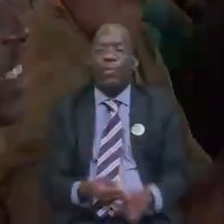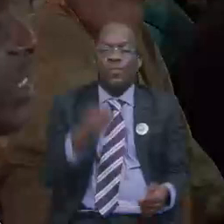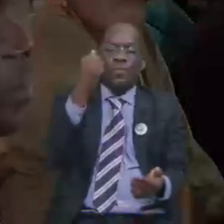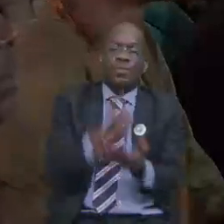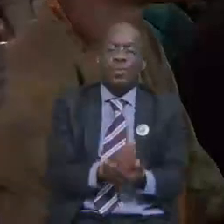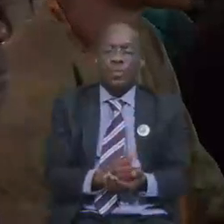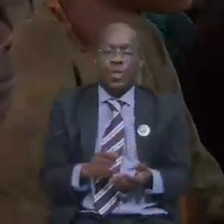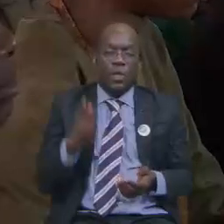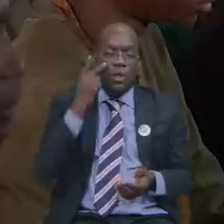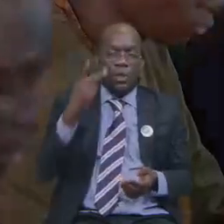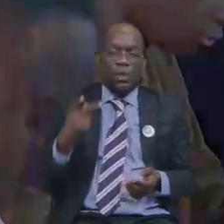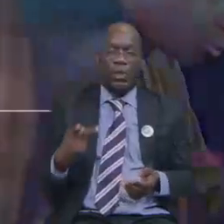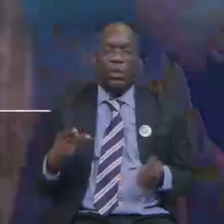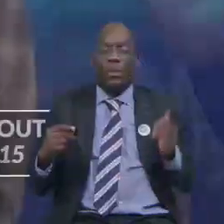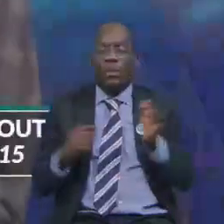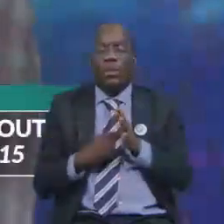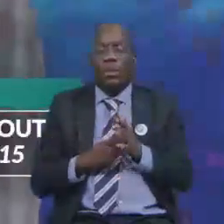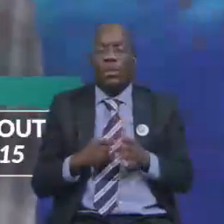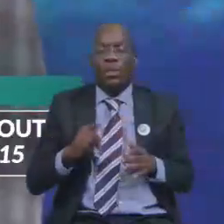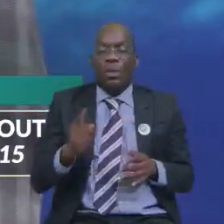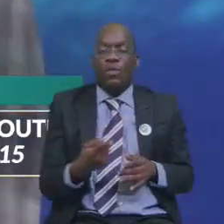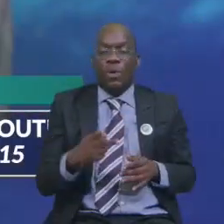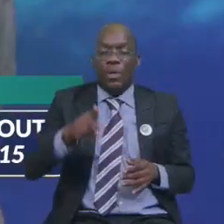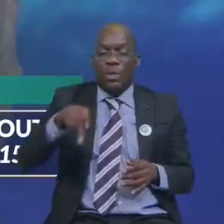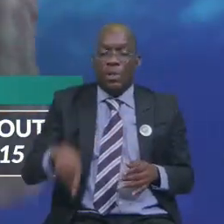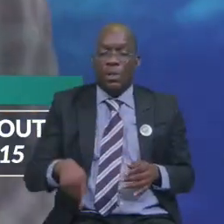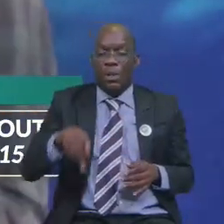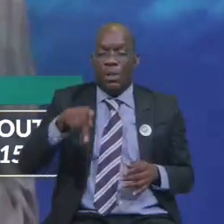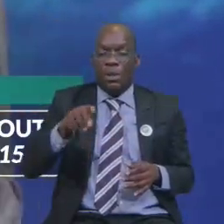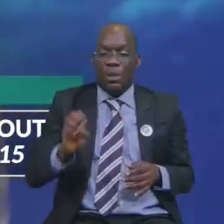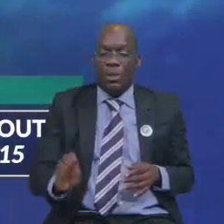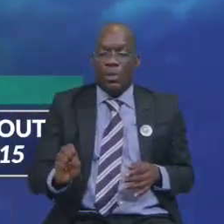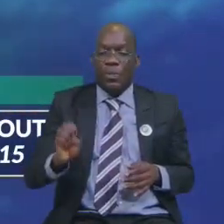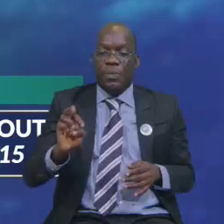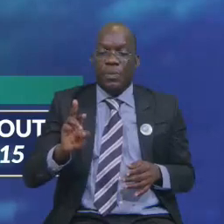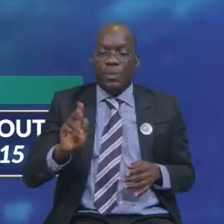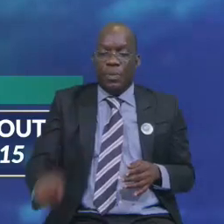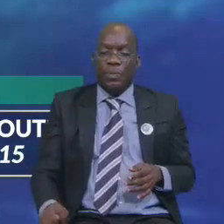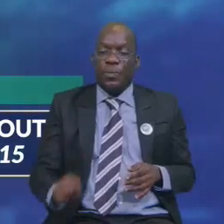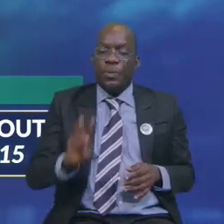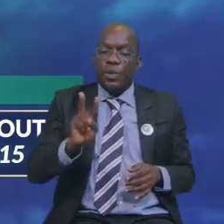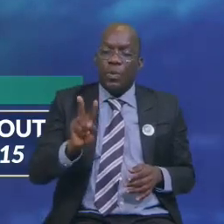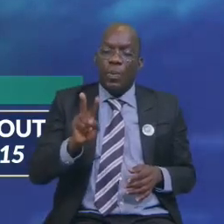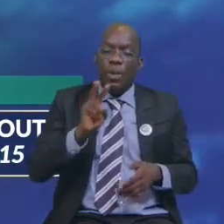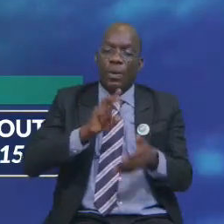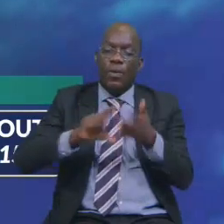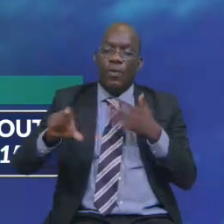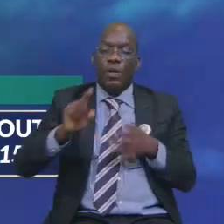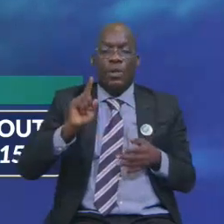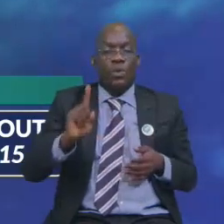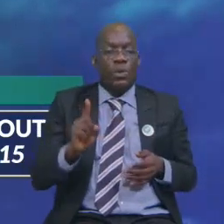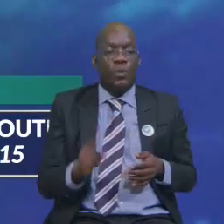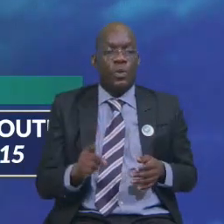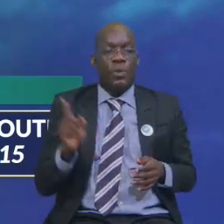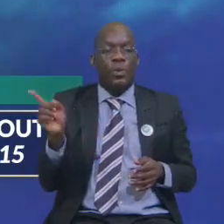in 1 Peter chapter 2. I'm reading from verse 1. In 1 Peter chapter 2 verse 1, wherefore